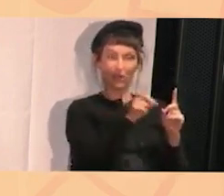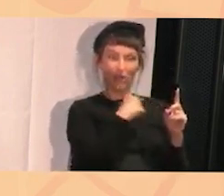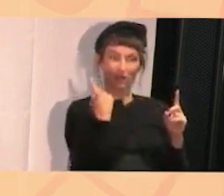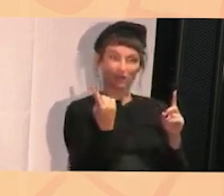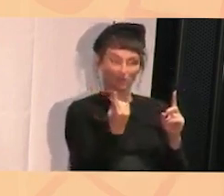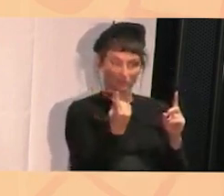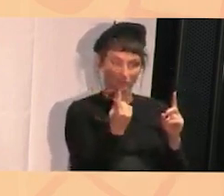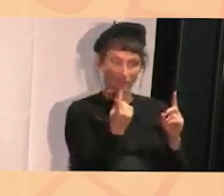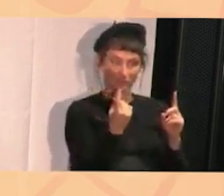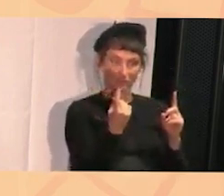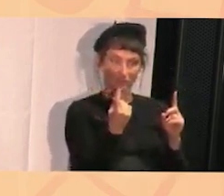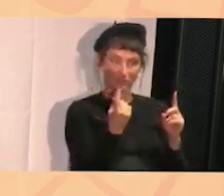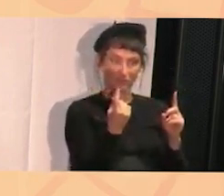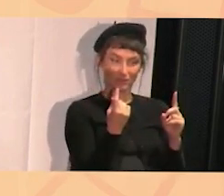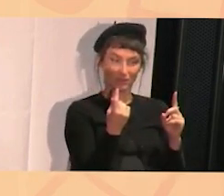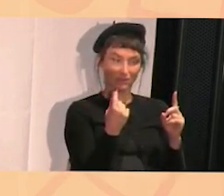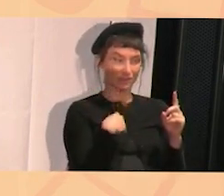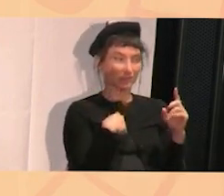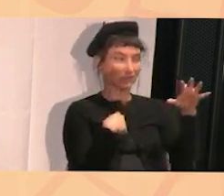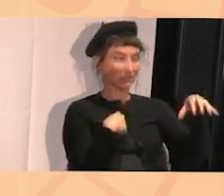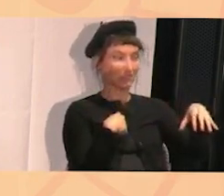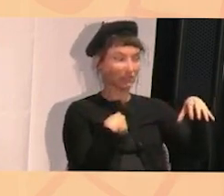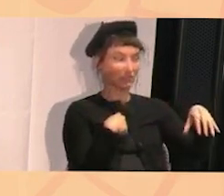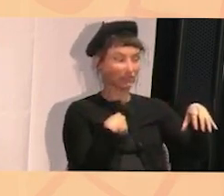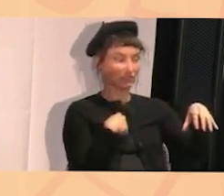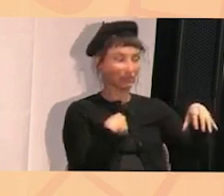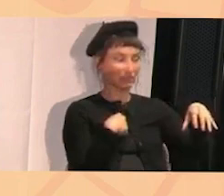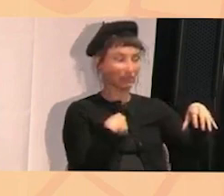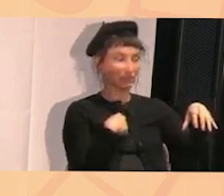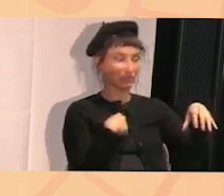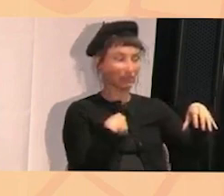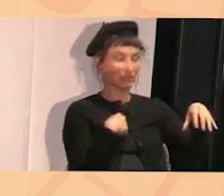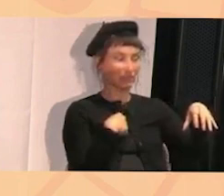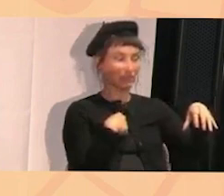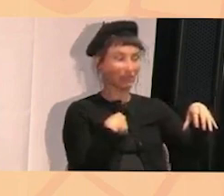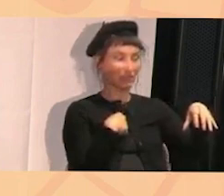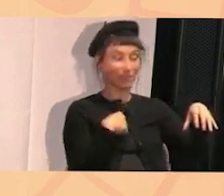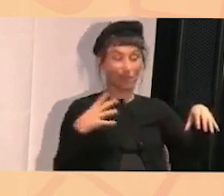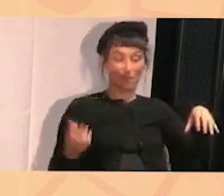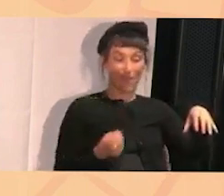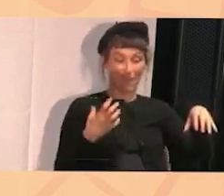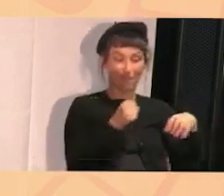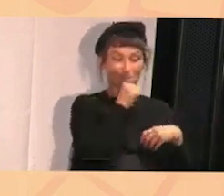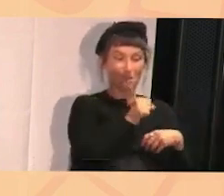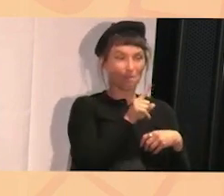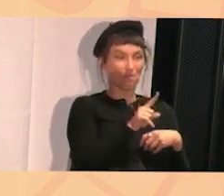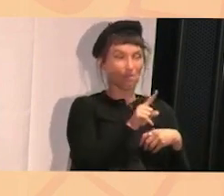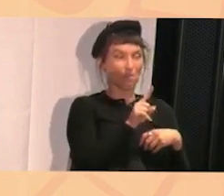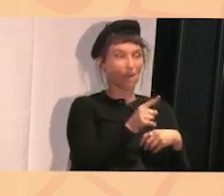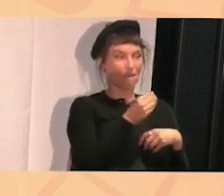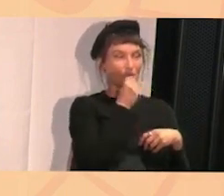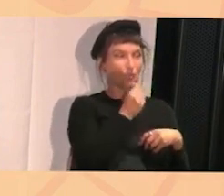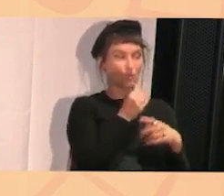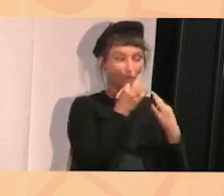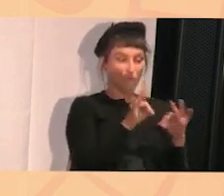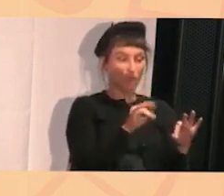so the station would pay the men, but the tucker and everything else was free, and all things in the station. But they couldn't hold on to